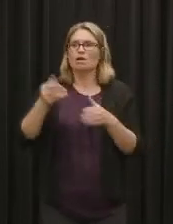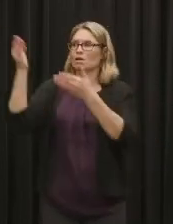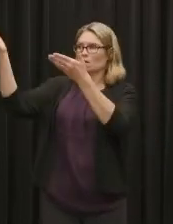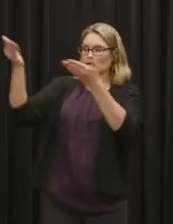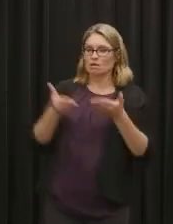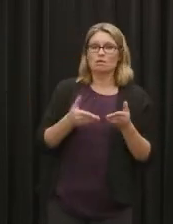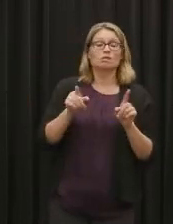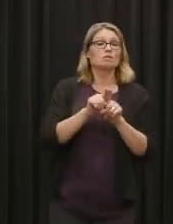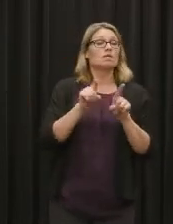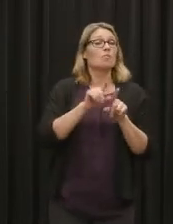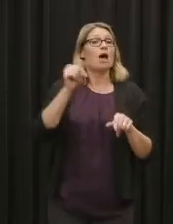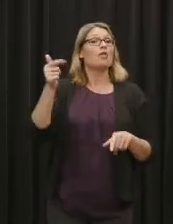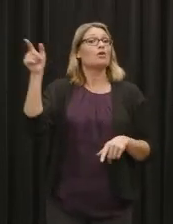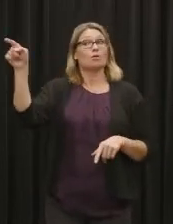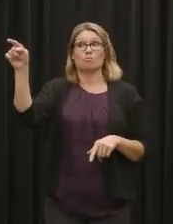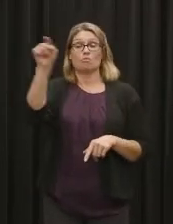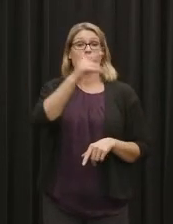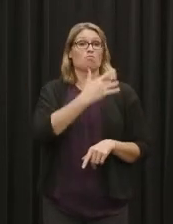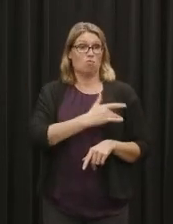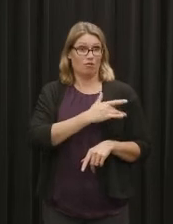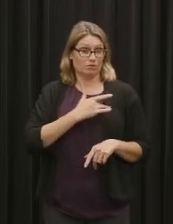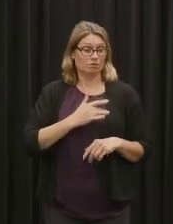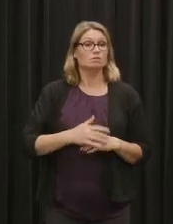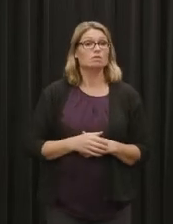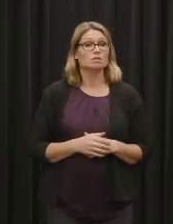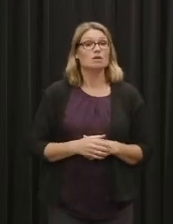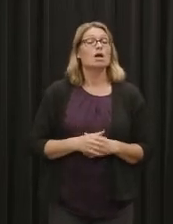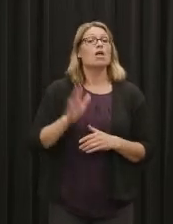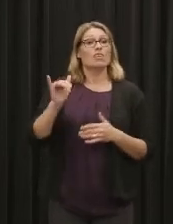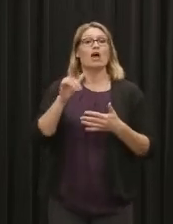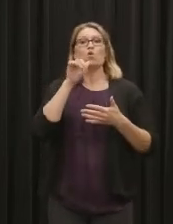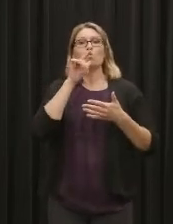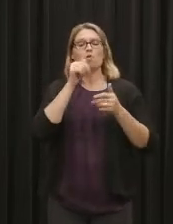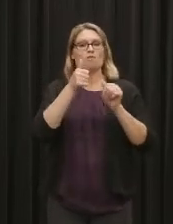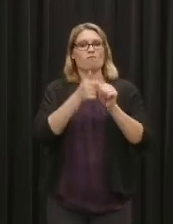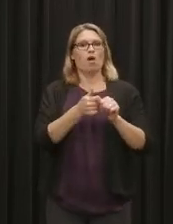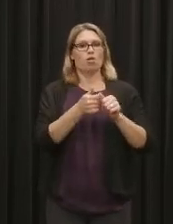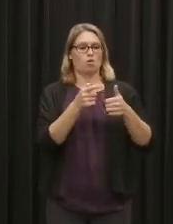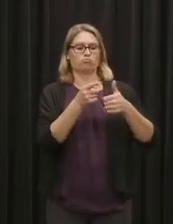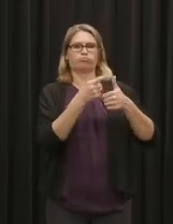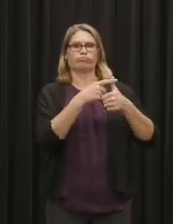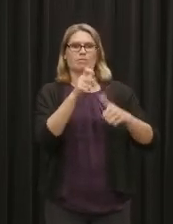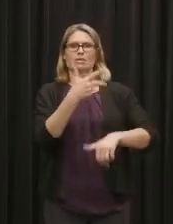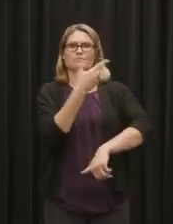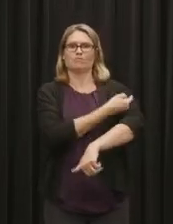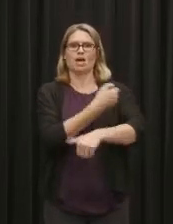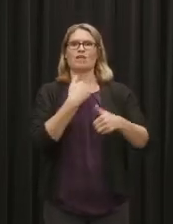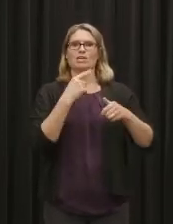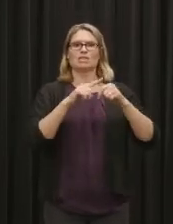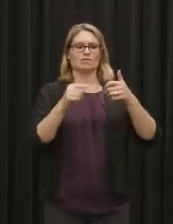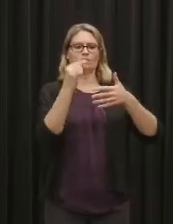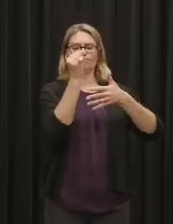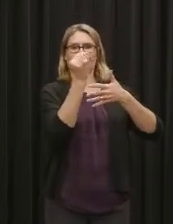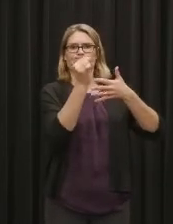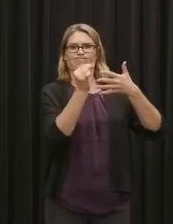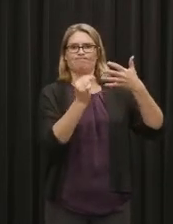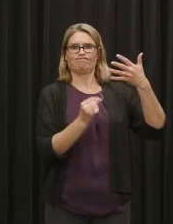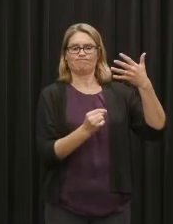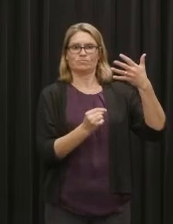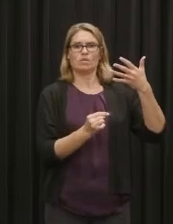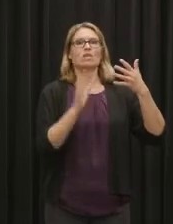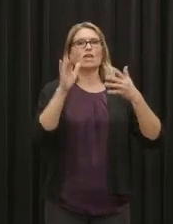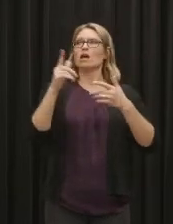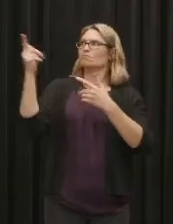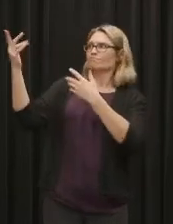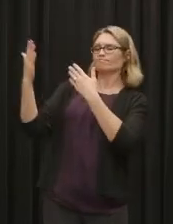Like other provinces, New Brunswick's basing its prioritization and sequencing on the work of the